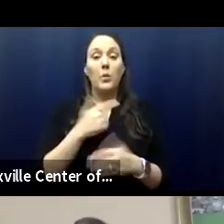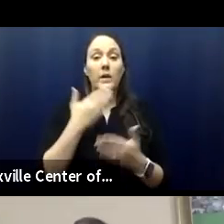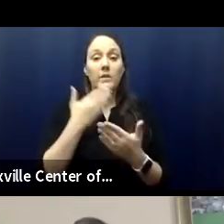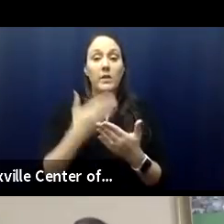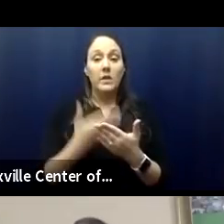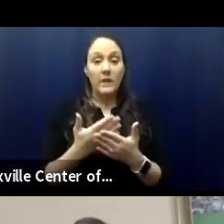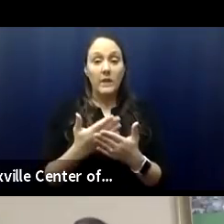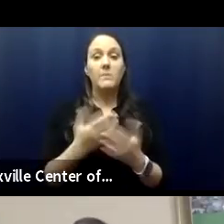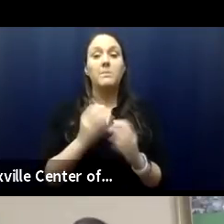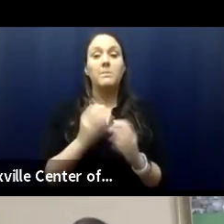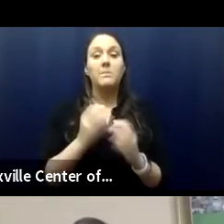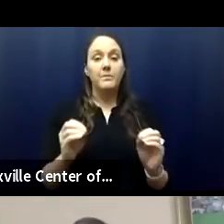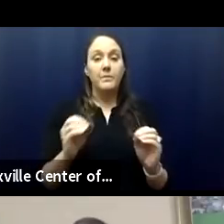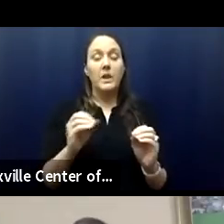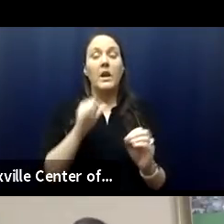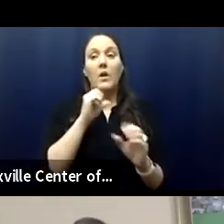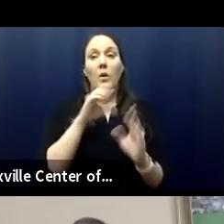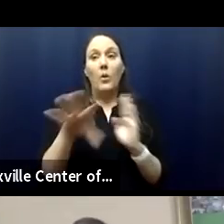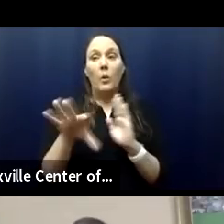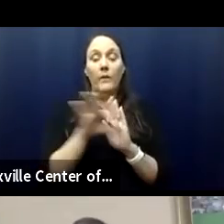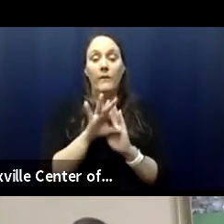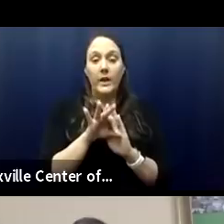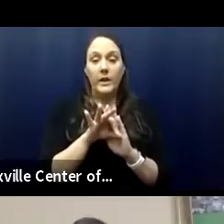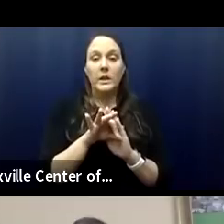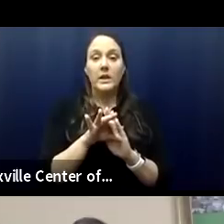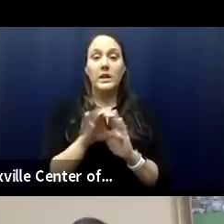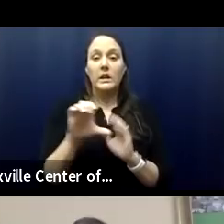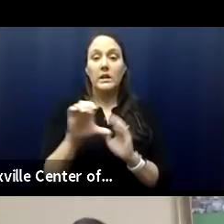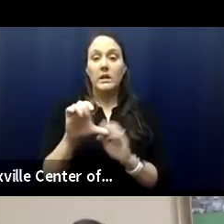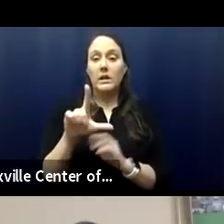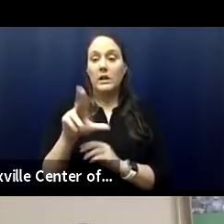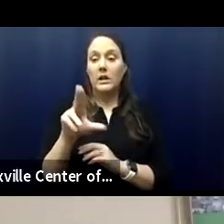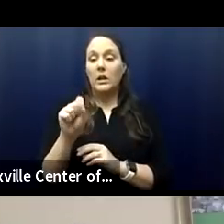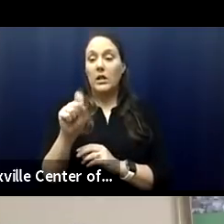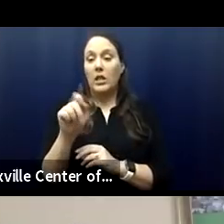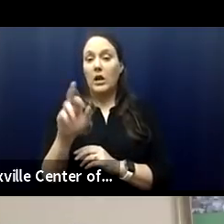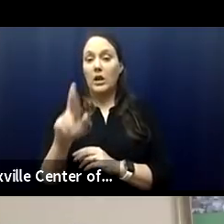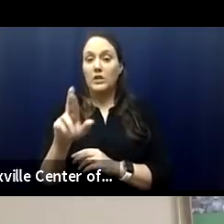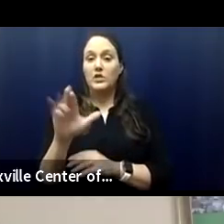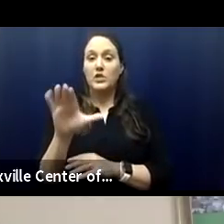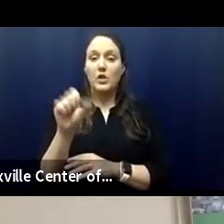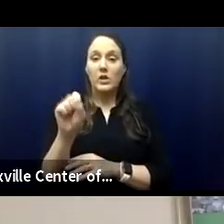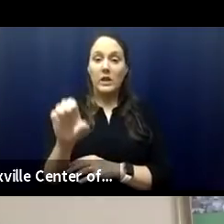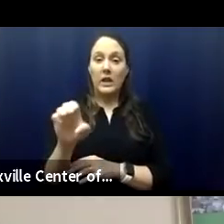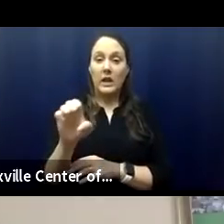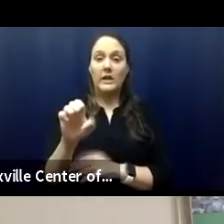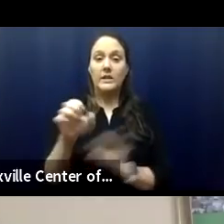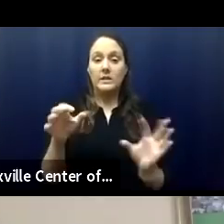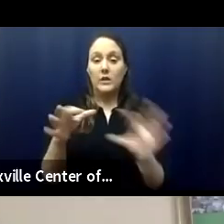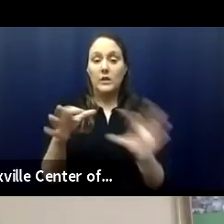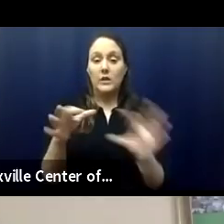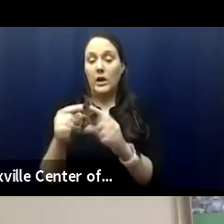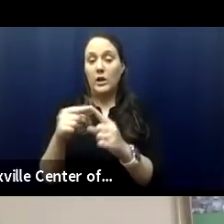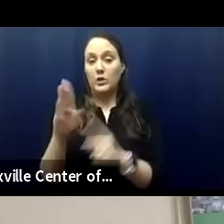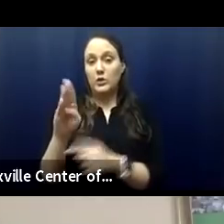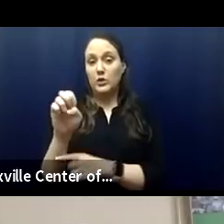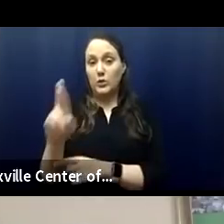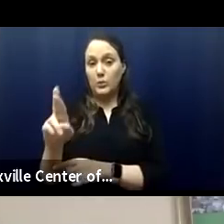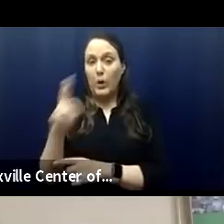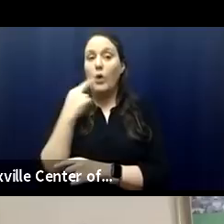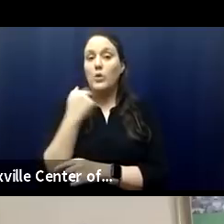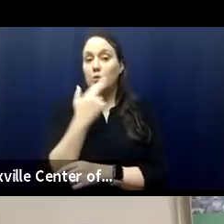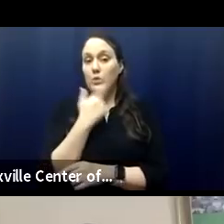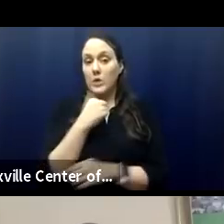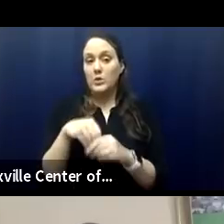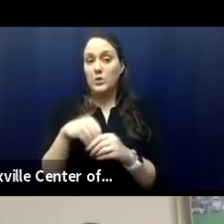not finding clusters of cases that relate to bars and restaurants in our community.